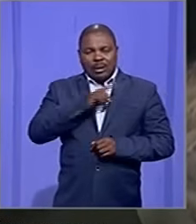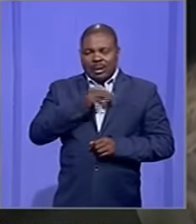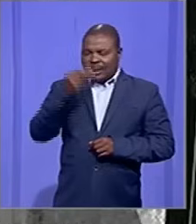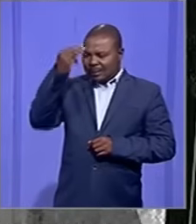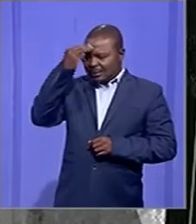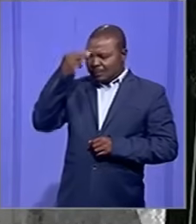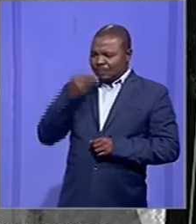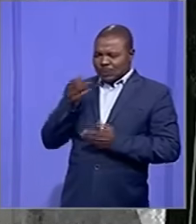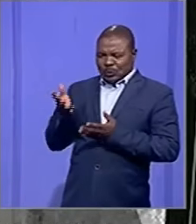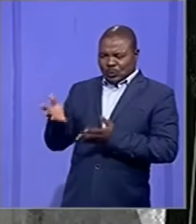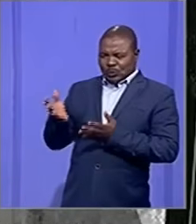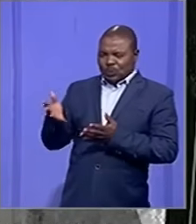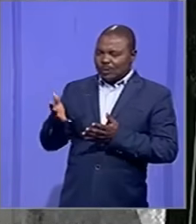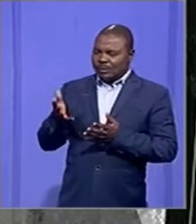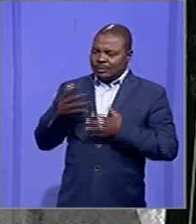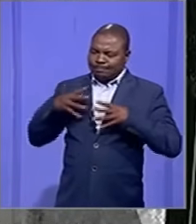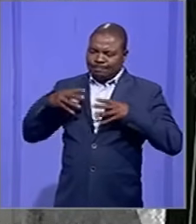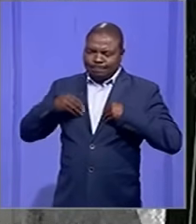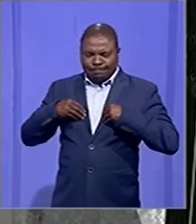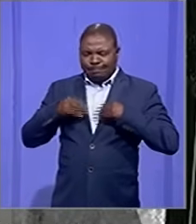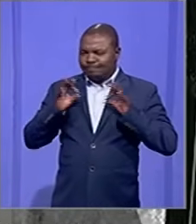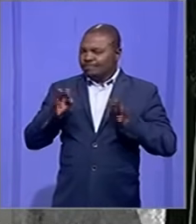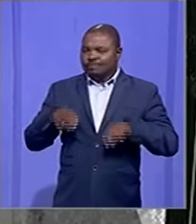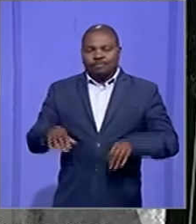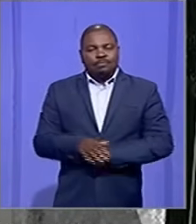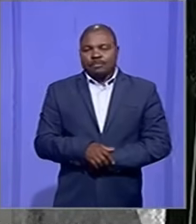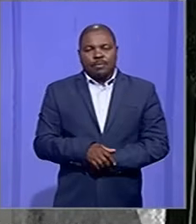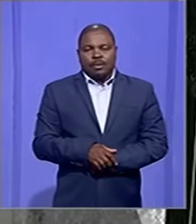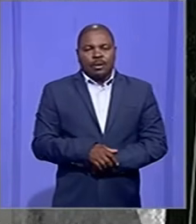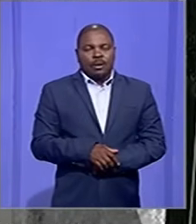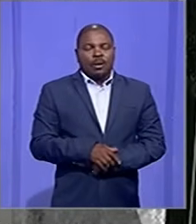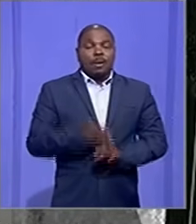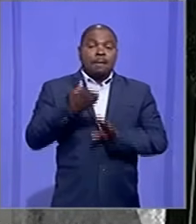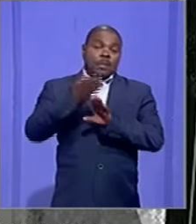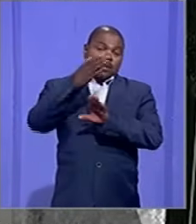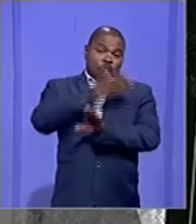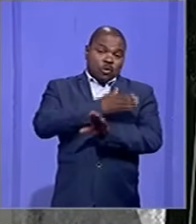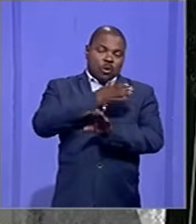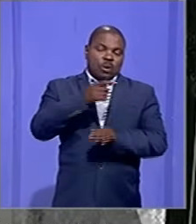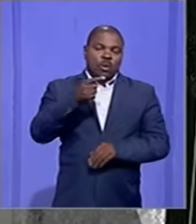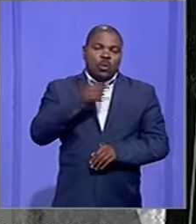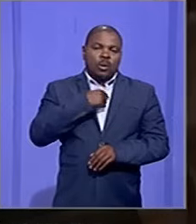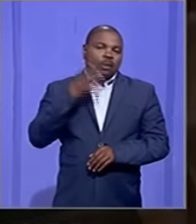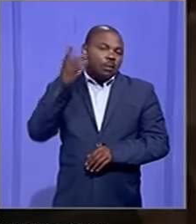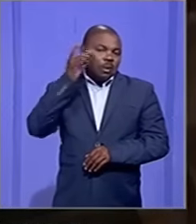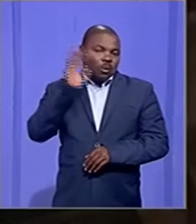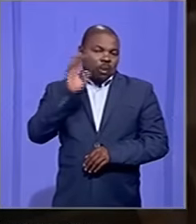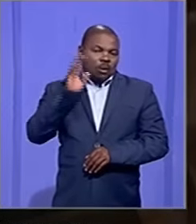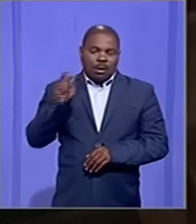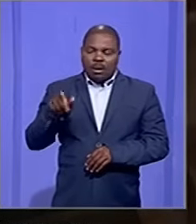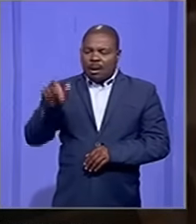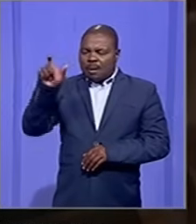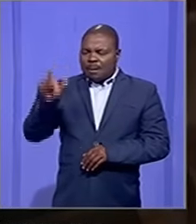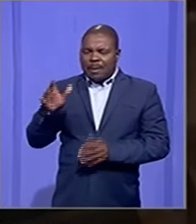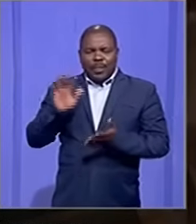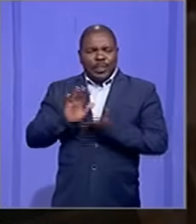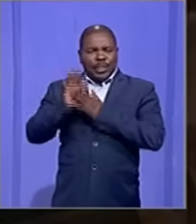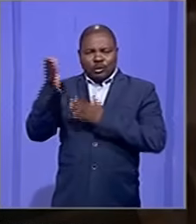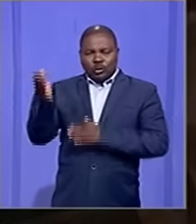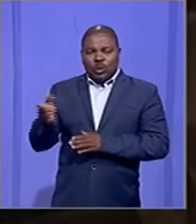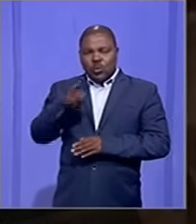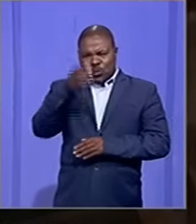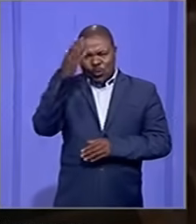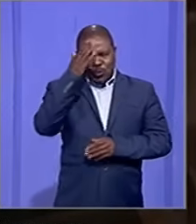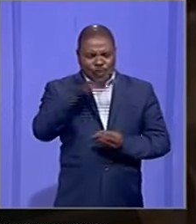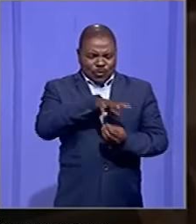seo baneng ba se lebelletse. Ho ya ka mokgo re ne re jotsitswe ka teng hore ikidi remains. Mare cheka family wa